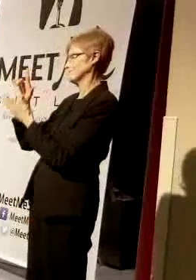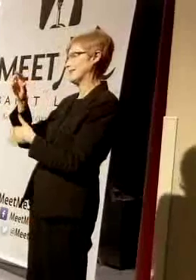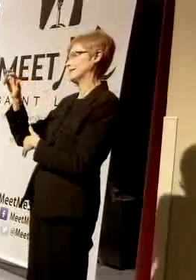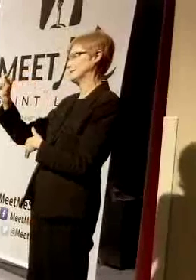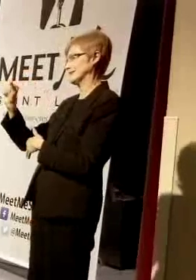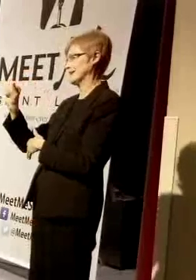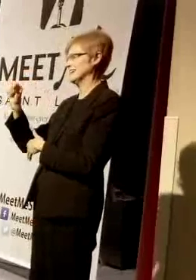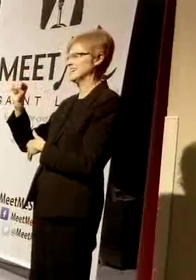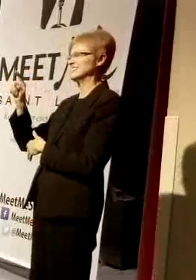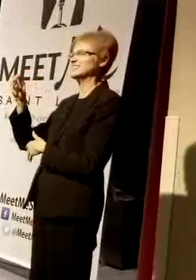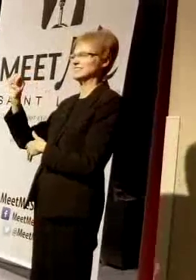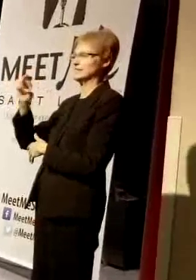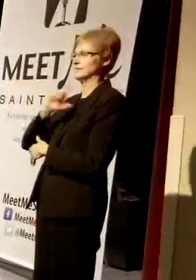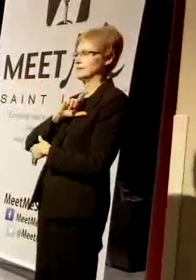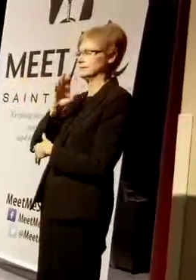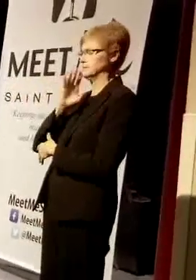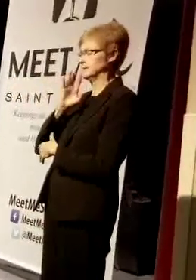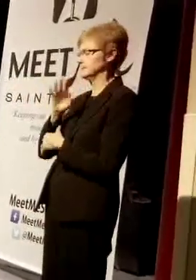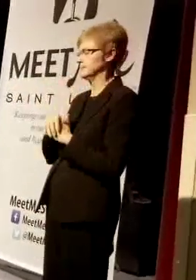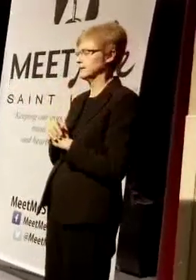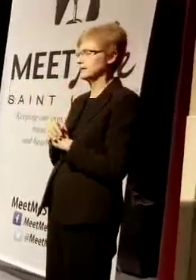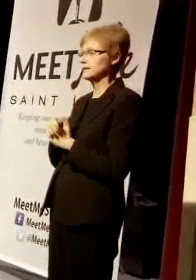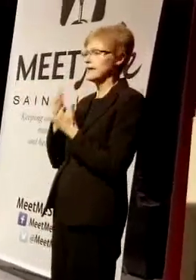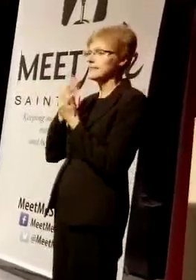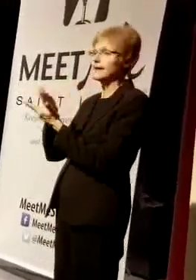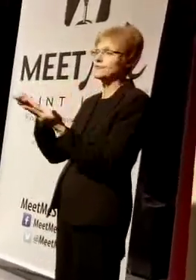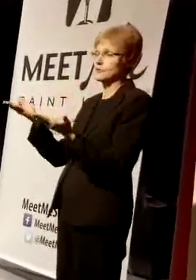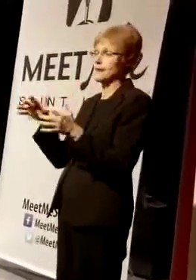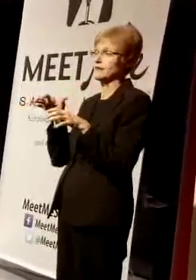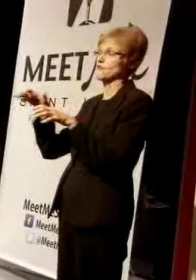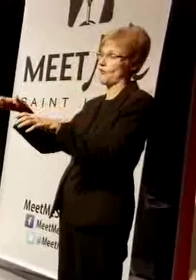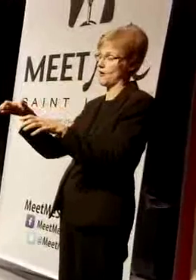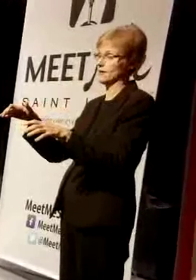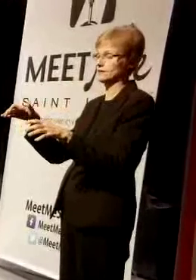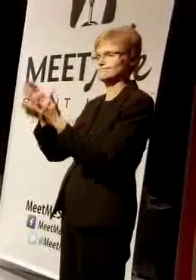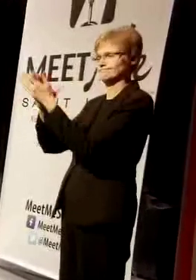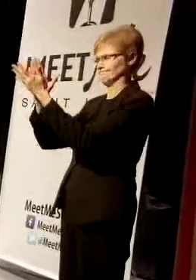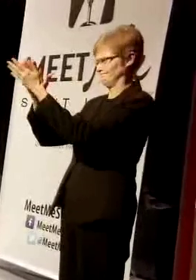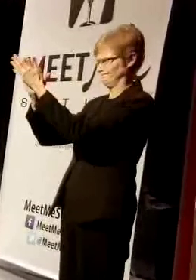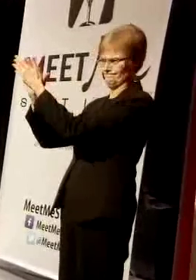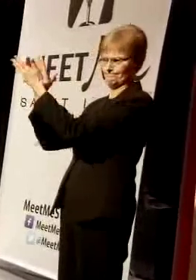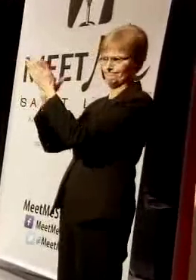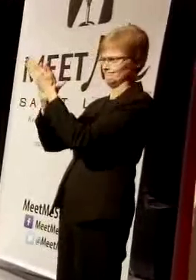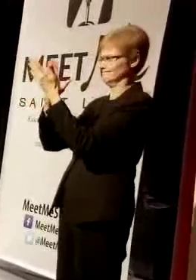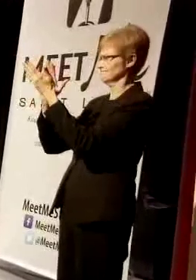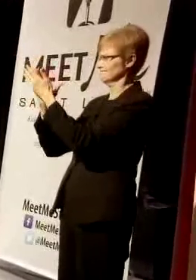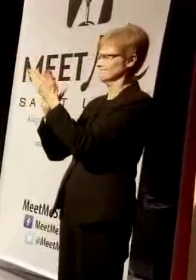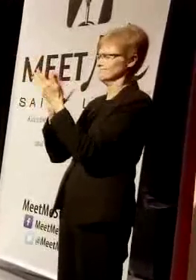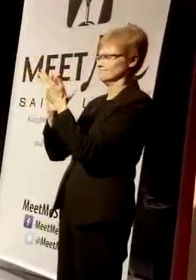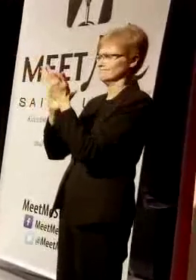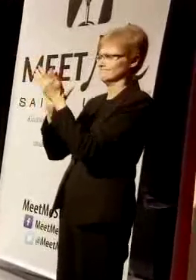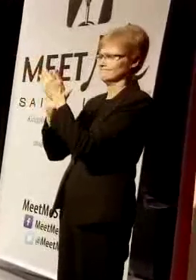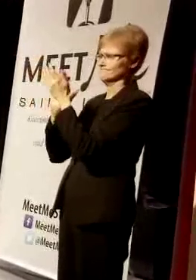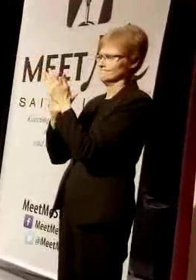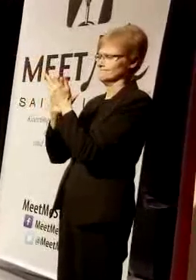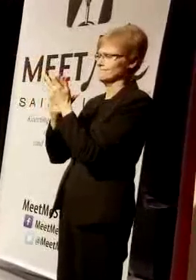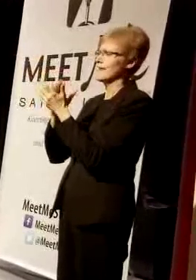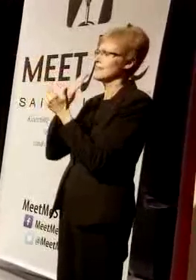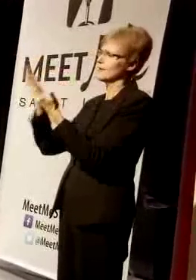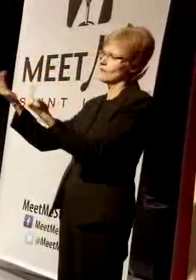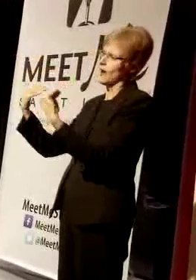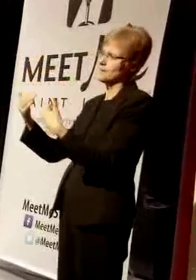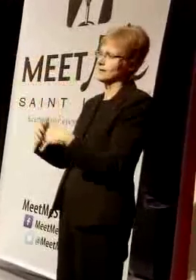you. And I want to thank everybody out here in the audience. Give yourself a round of applause for getting off the couch and coming up